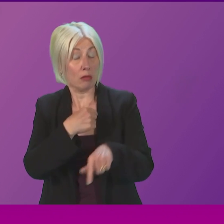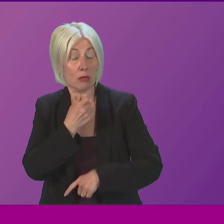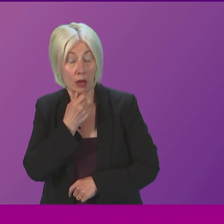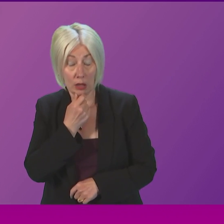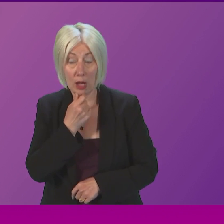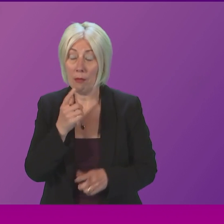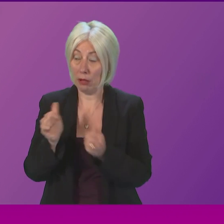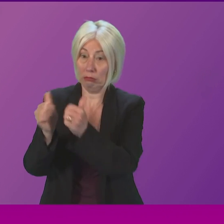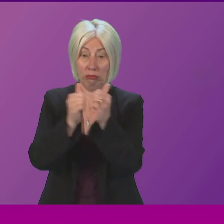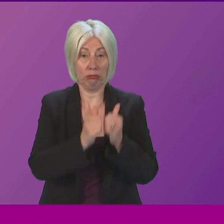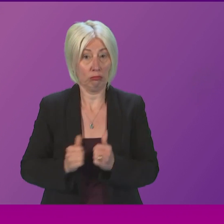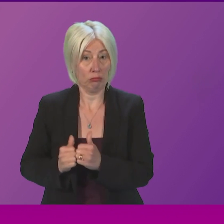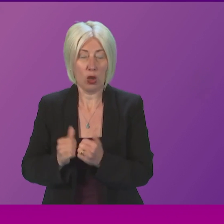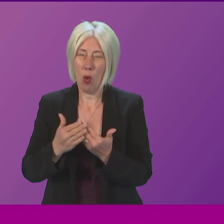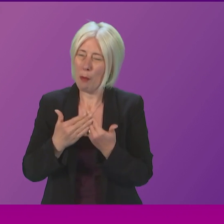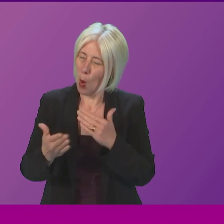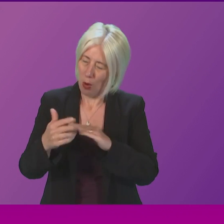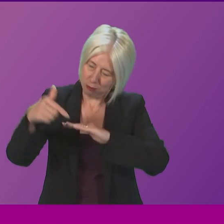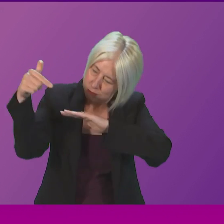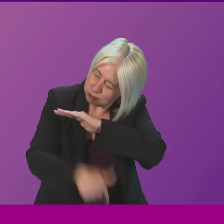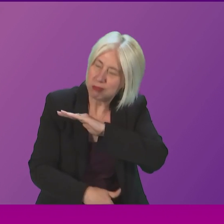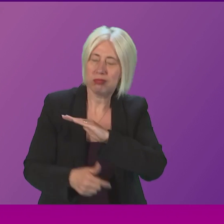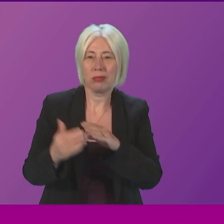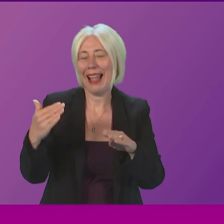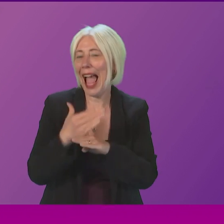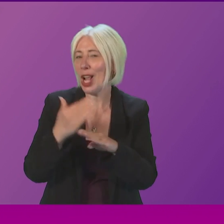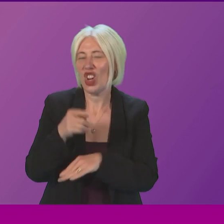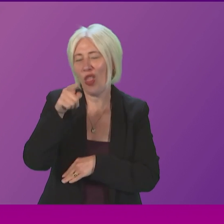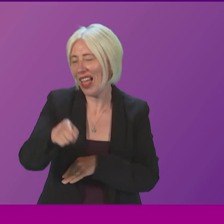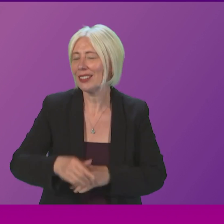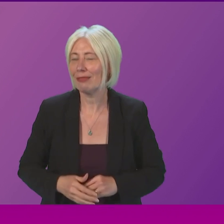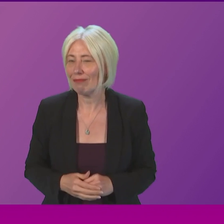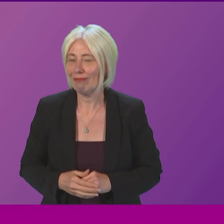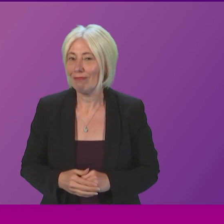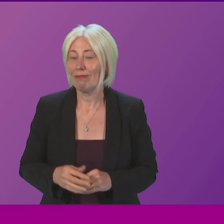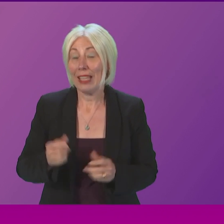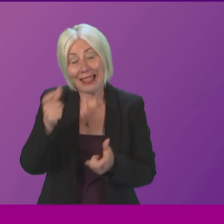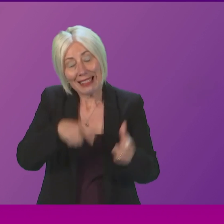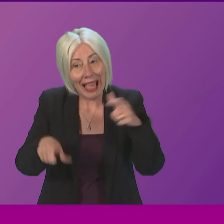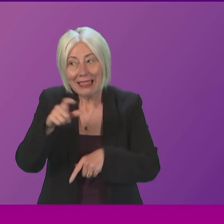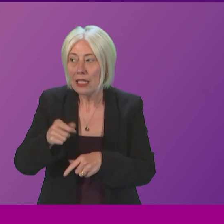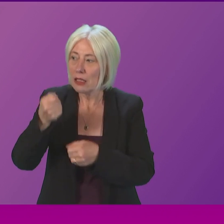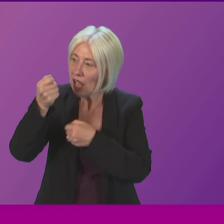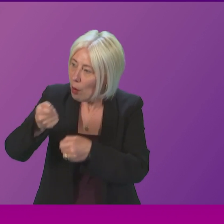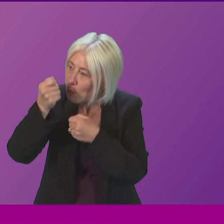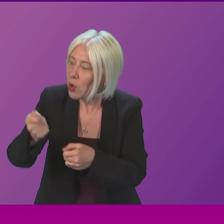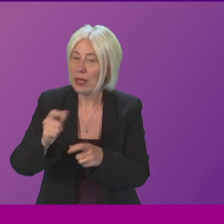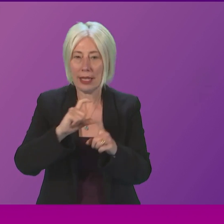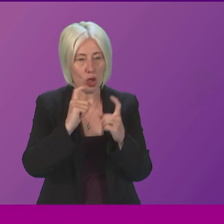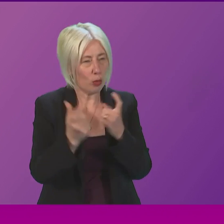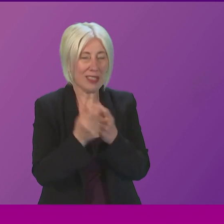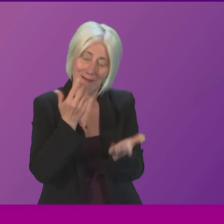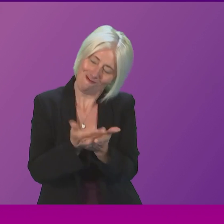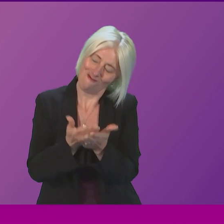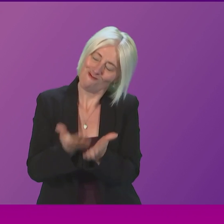a consensus for deeper, more far-reaching action on the climate emergency. Scientists, campaigners, communities on the front line are demanding